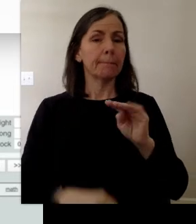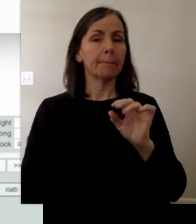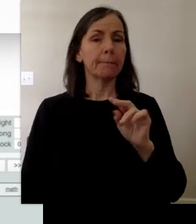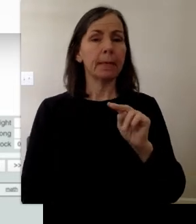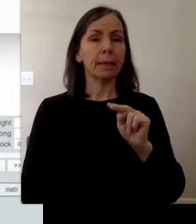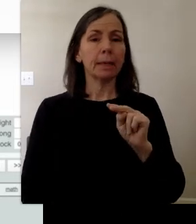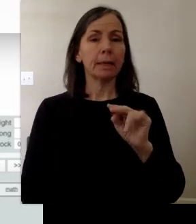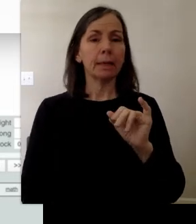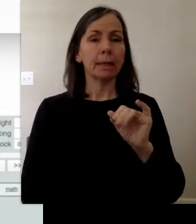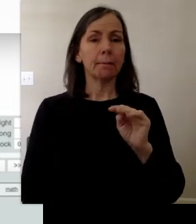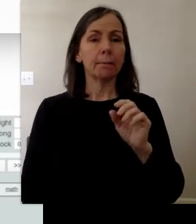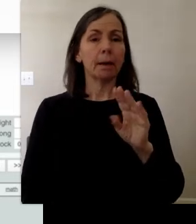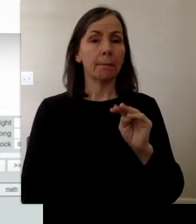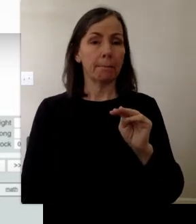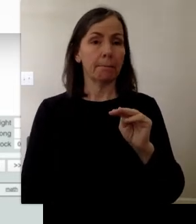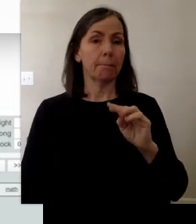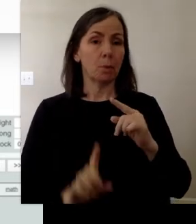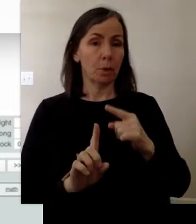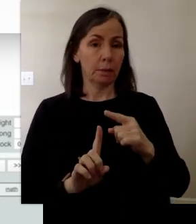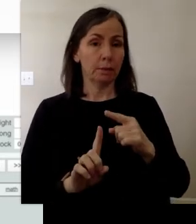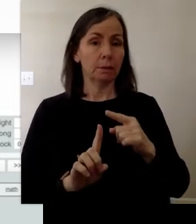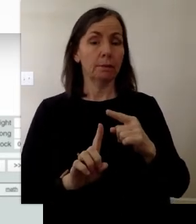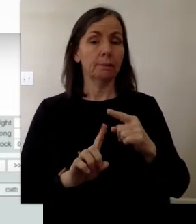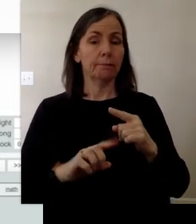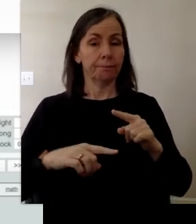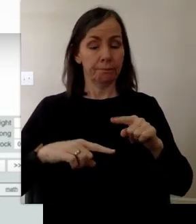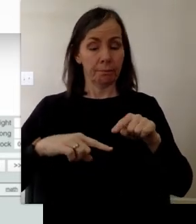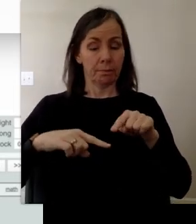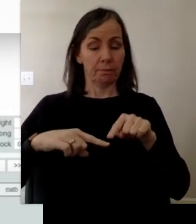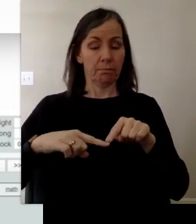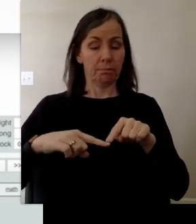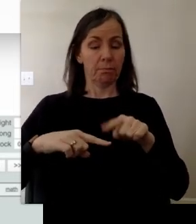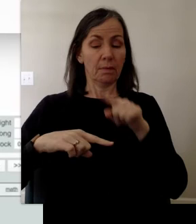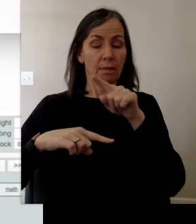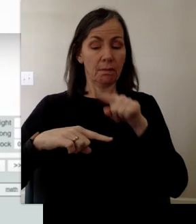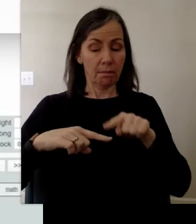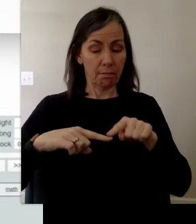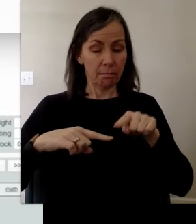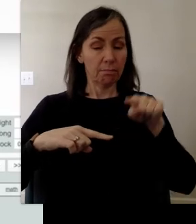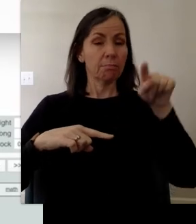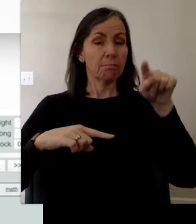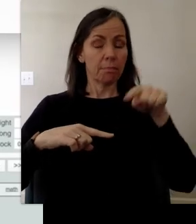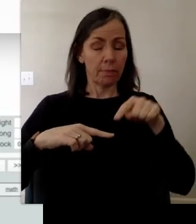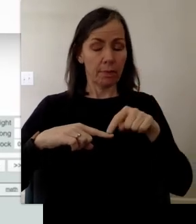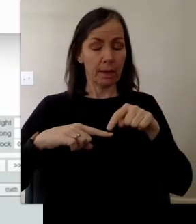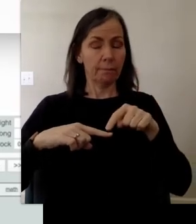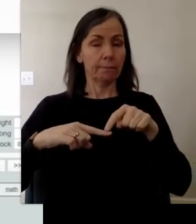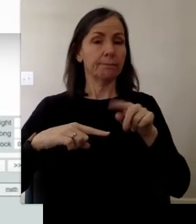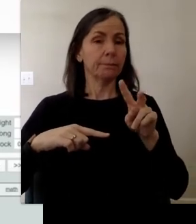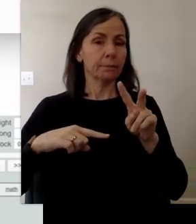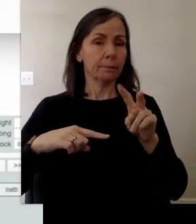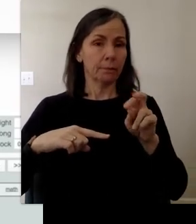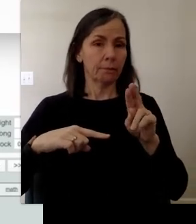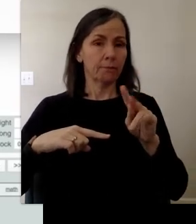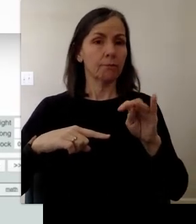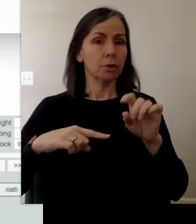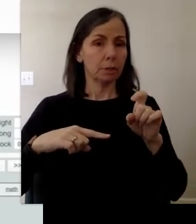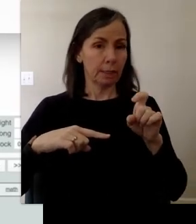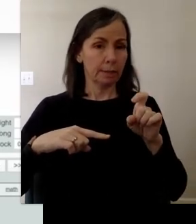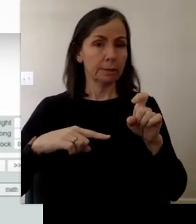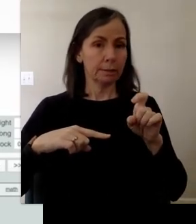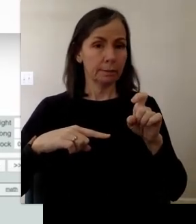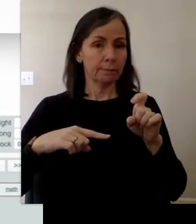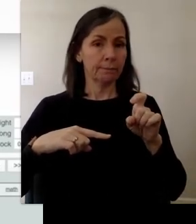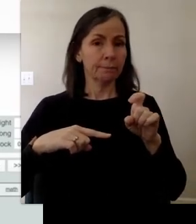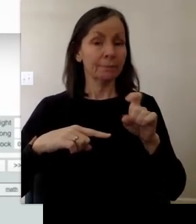lowest point right here, this will be your vertex. And the vertex is this